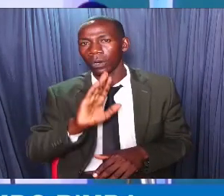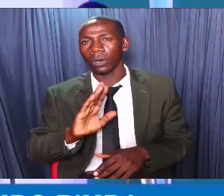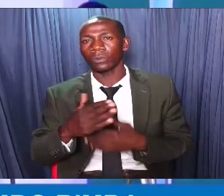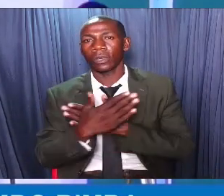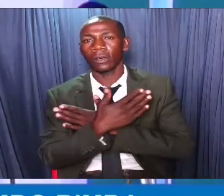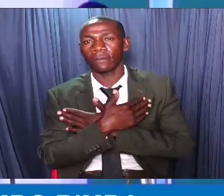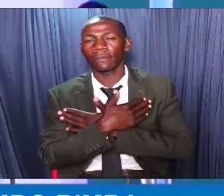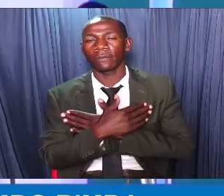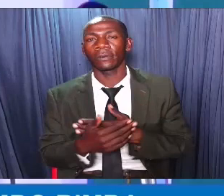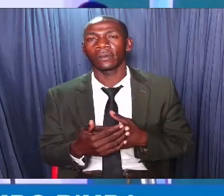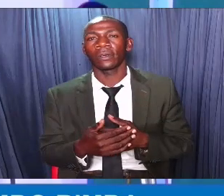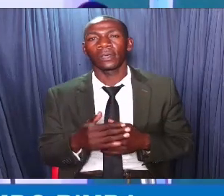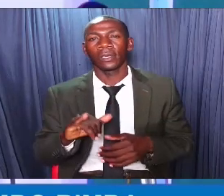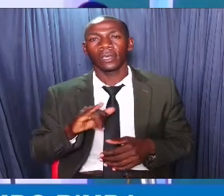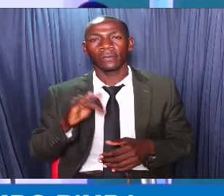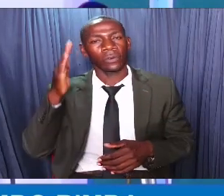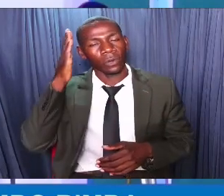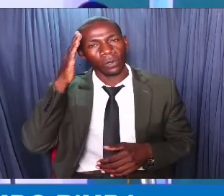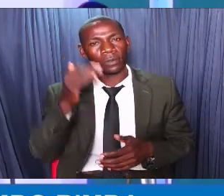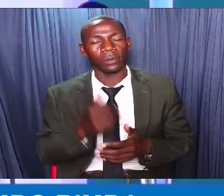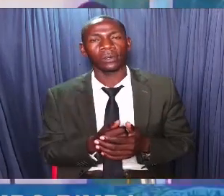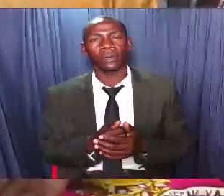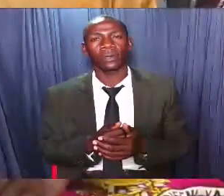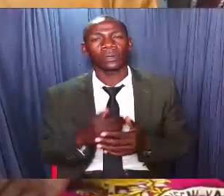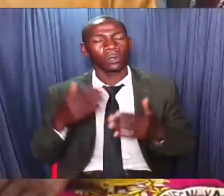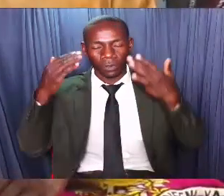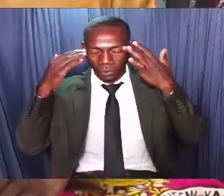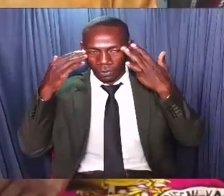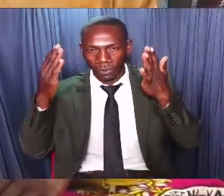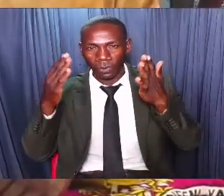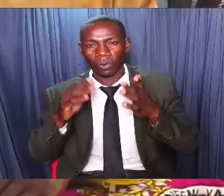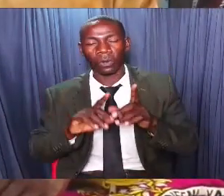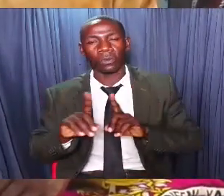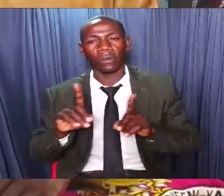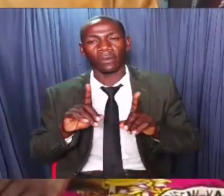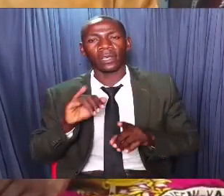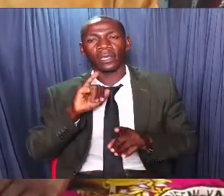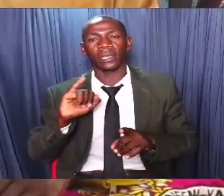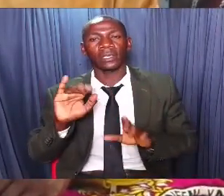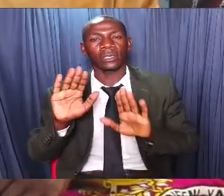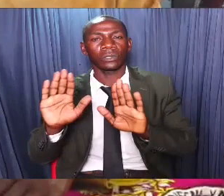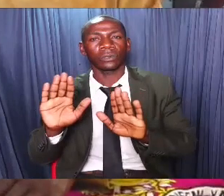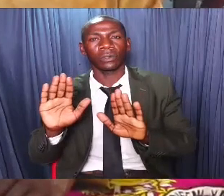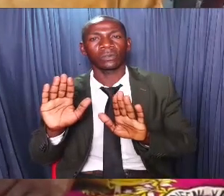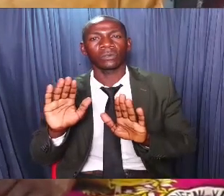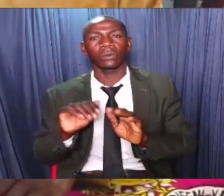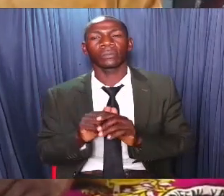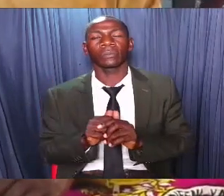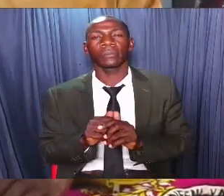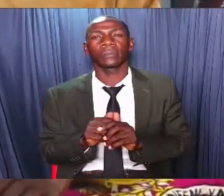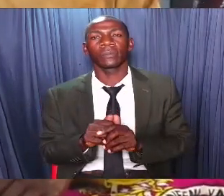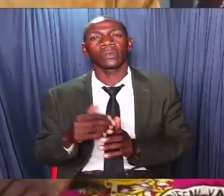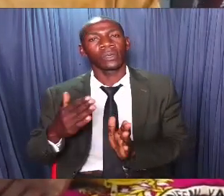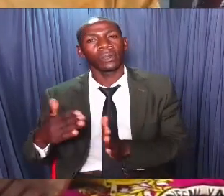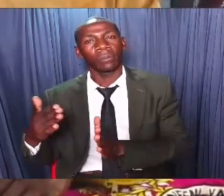to love. Basi mkijua. So once you know. Ujui safari yako kikomo chake ni wapi na ni lini. You don't know the end of your journey and when will it happen. Wewe